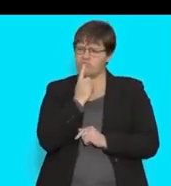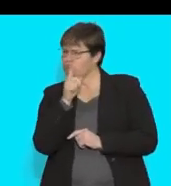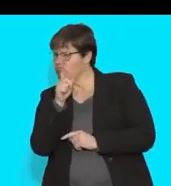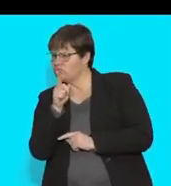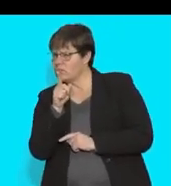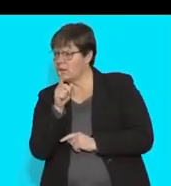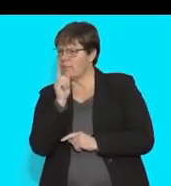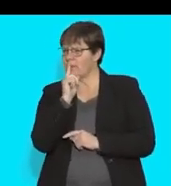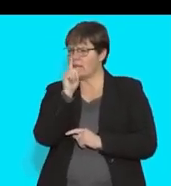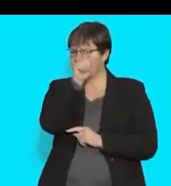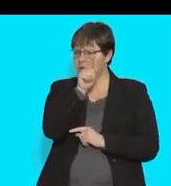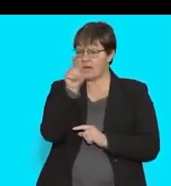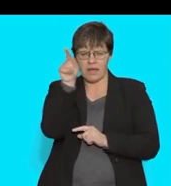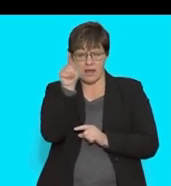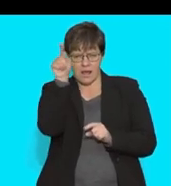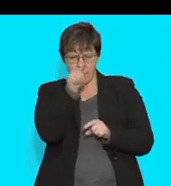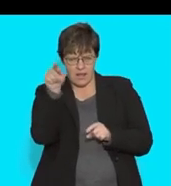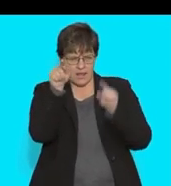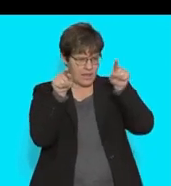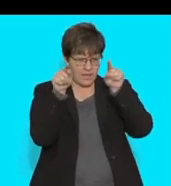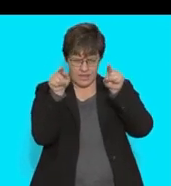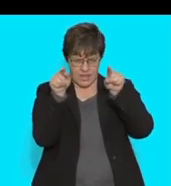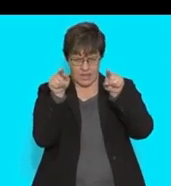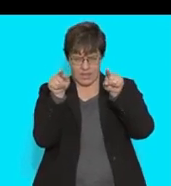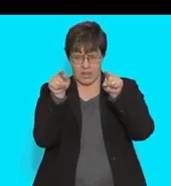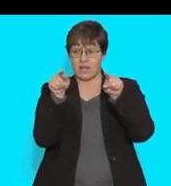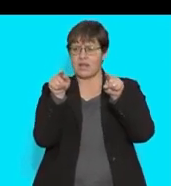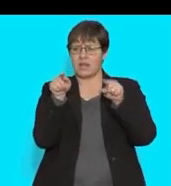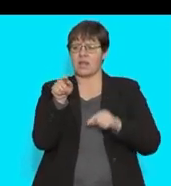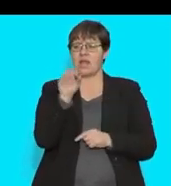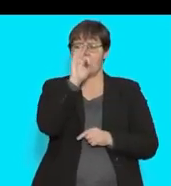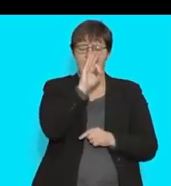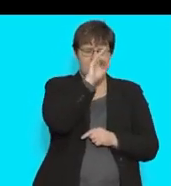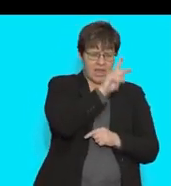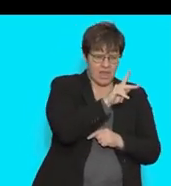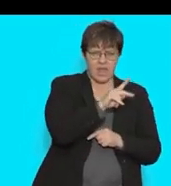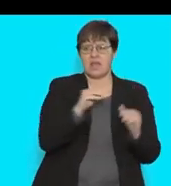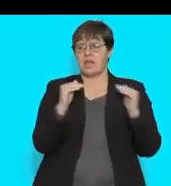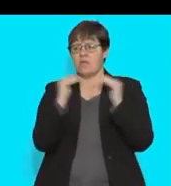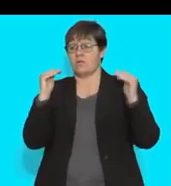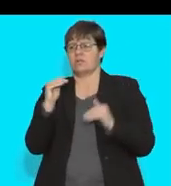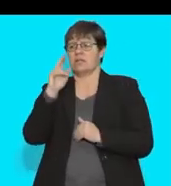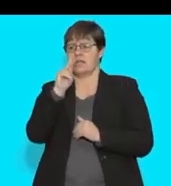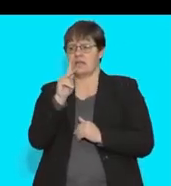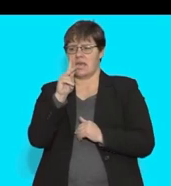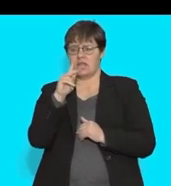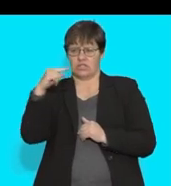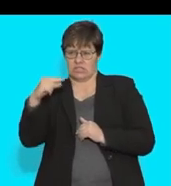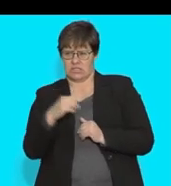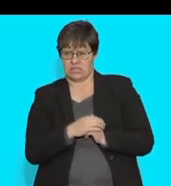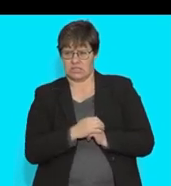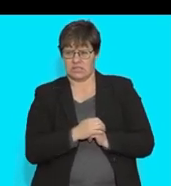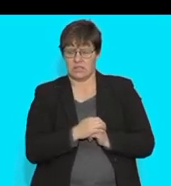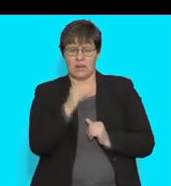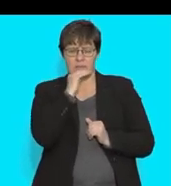my FG? So it means that the two-liner there and the two-liner there means FK is equals to KG, right?